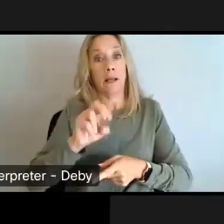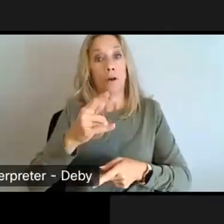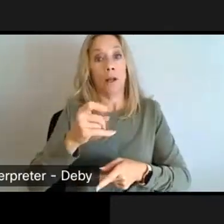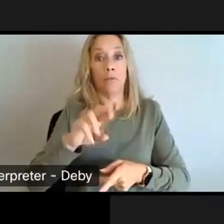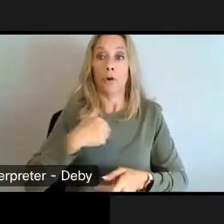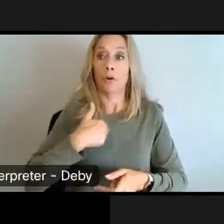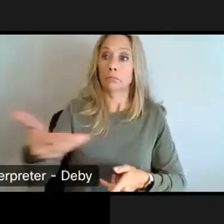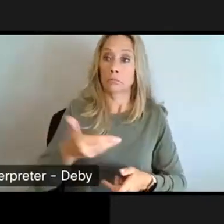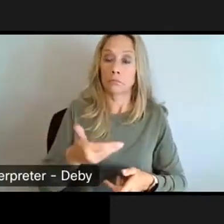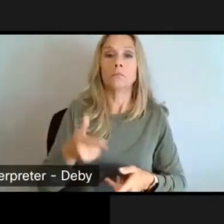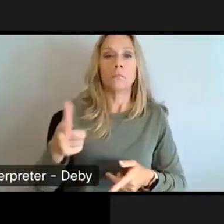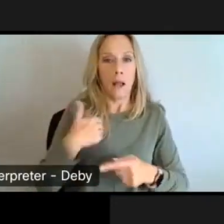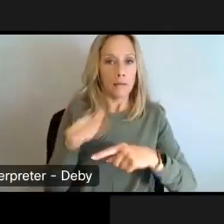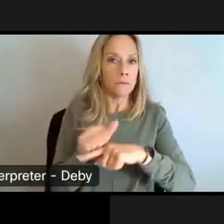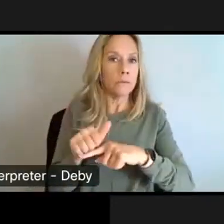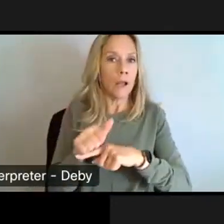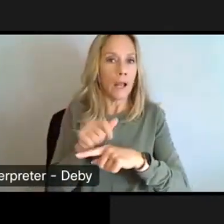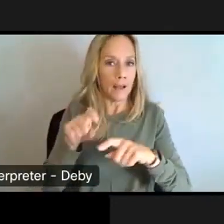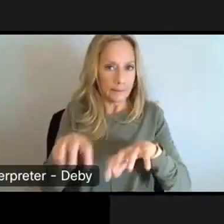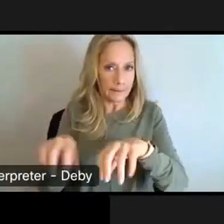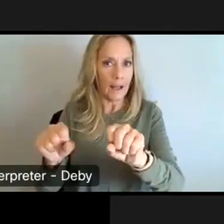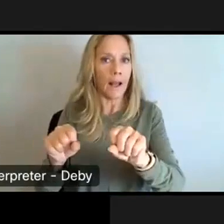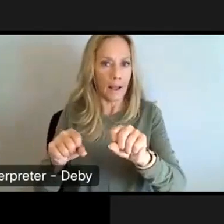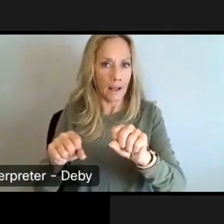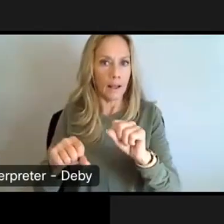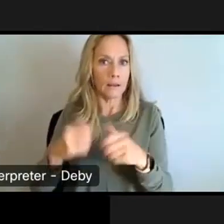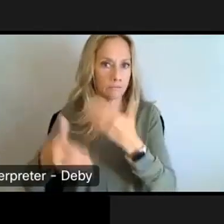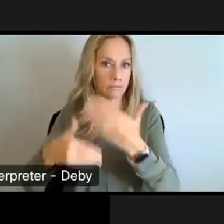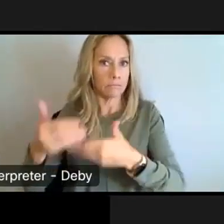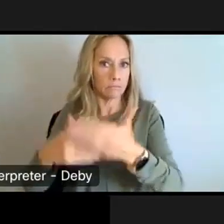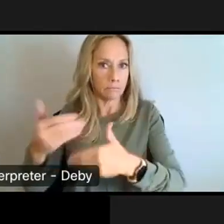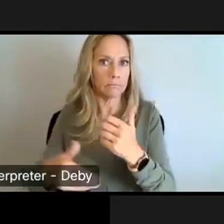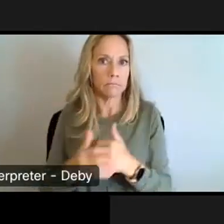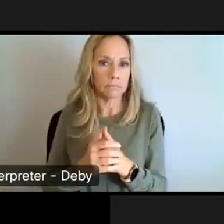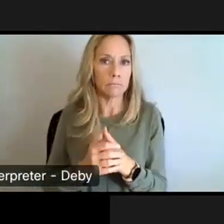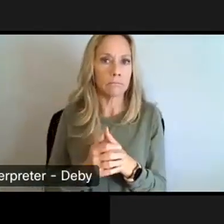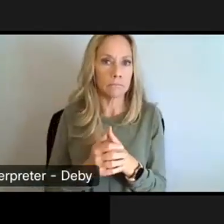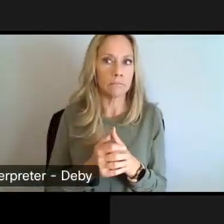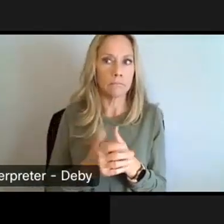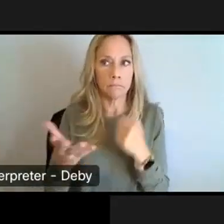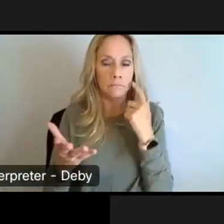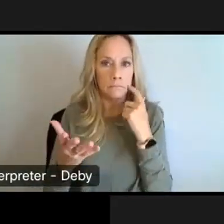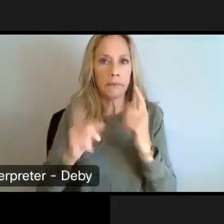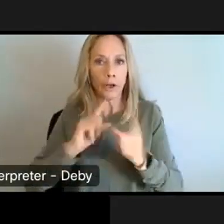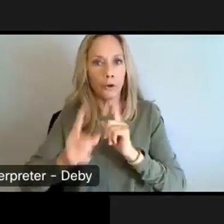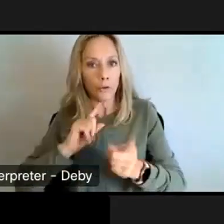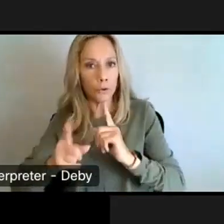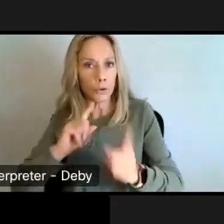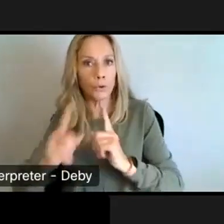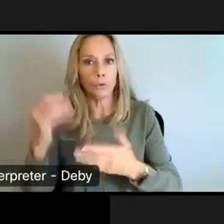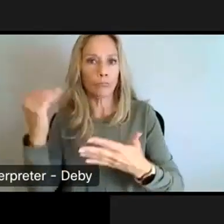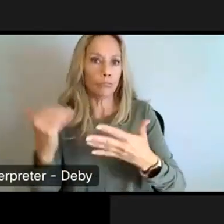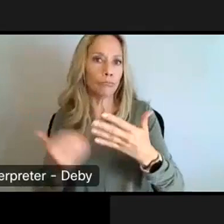in, there is training that they have to go through initially. Um, there's interview process to make